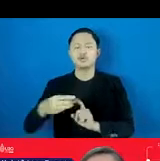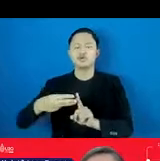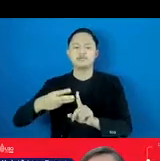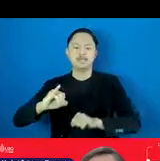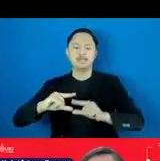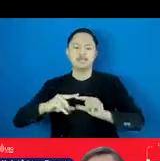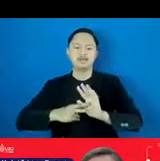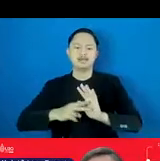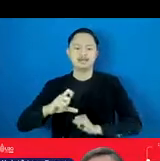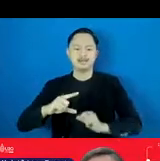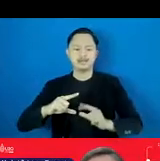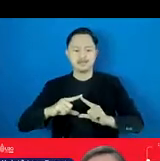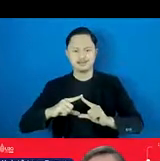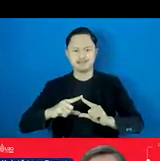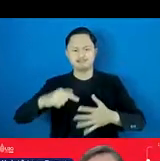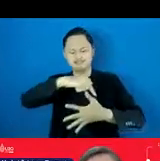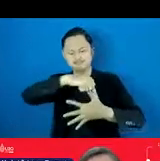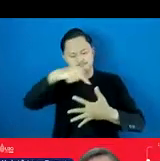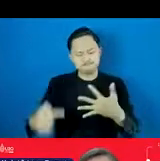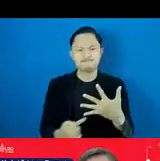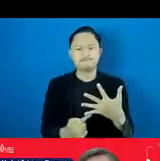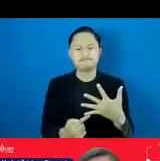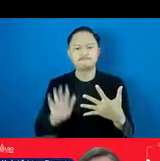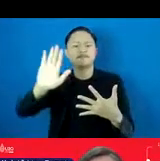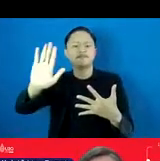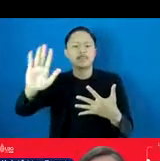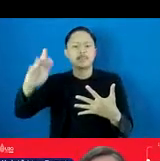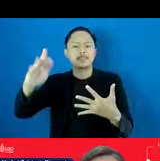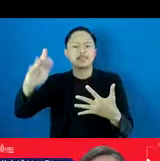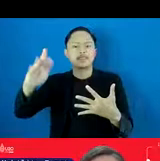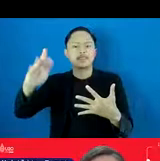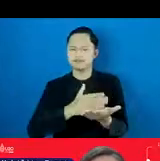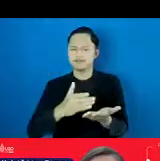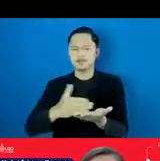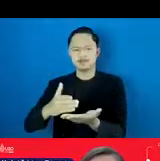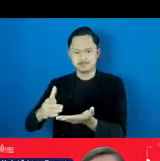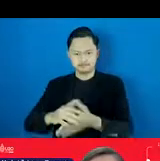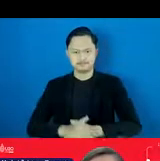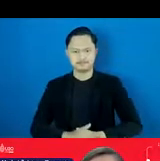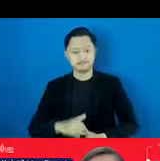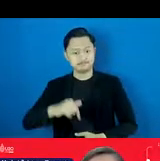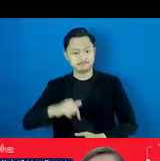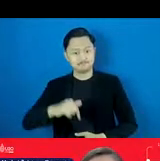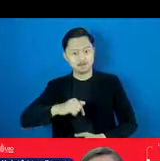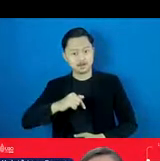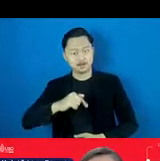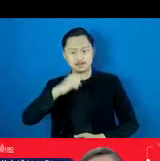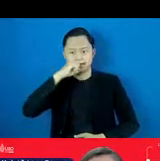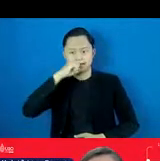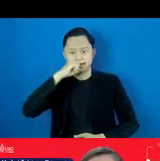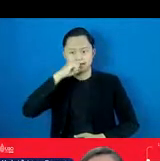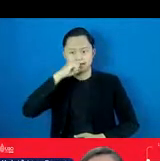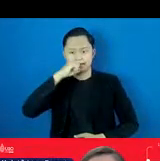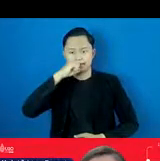be sharing their insights and delivering presentations for us today. And now, ladies and gentlemen, after that, we'll